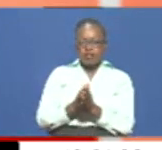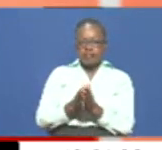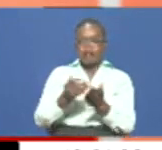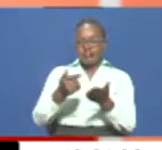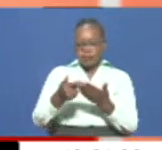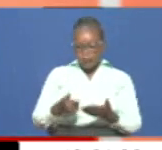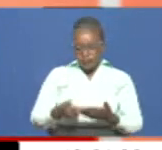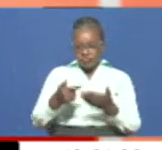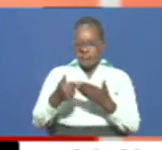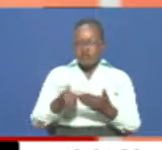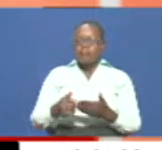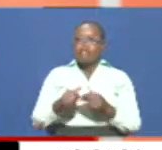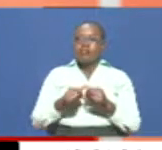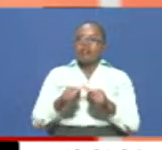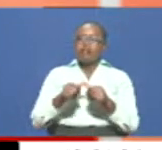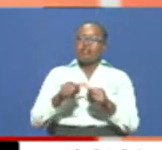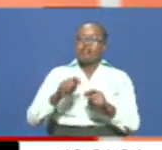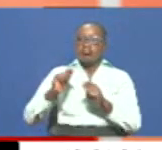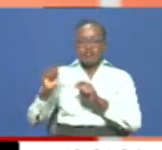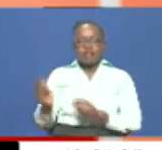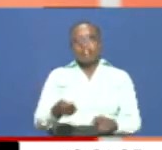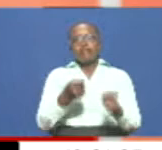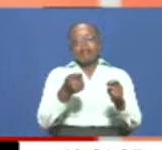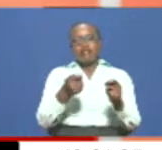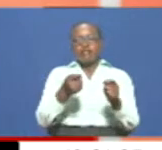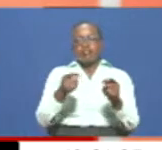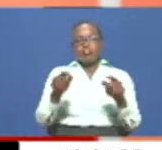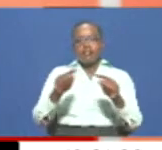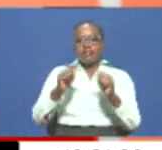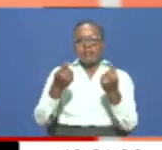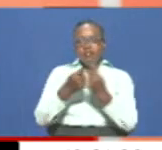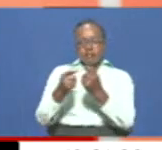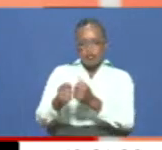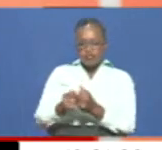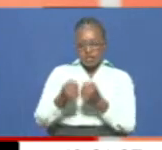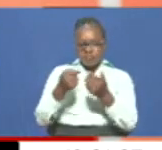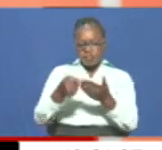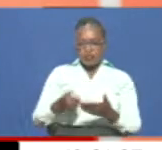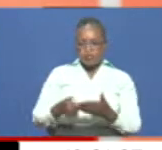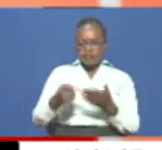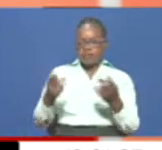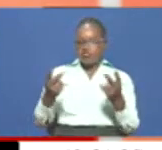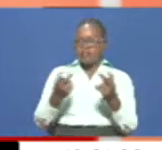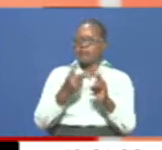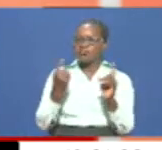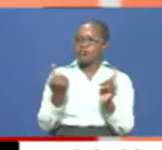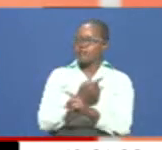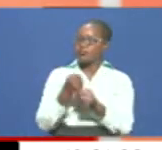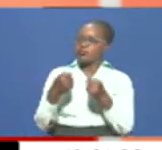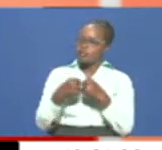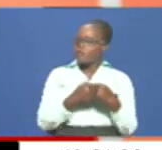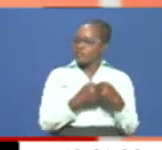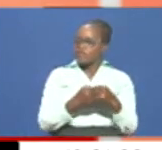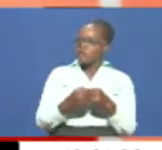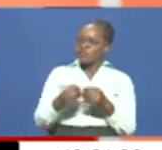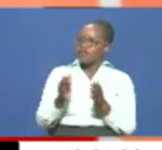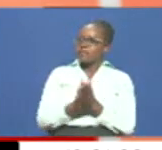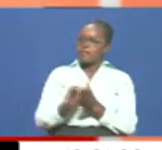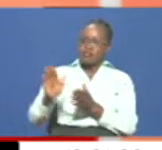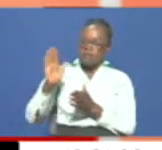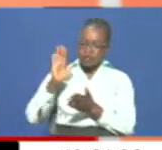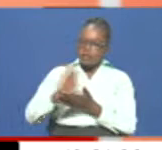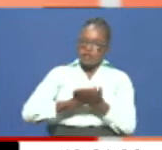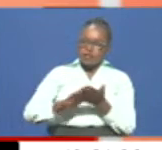we are very happy that the golf fraternity came together, mm-hmm. discussed, saw the different challenges of, one, the legal basis, and second